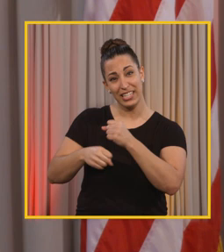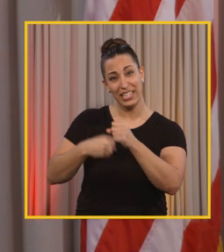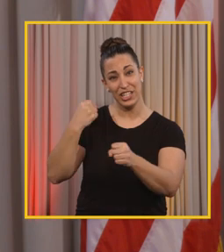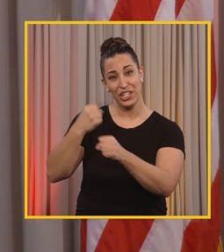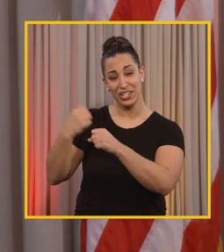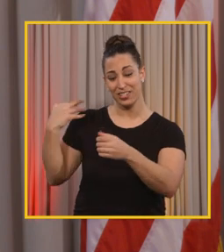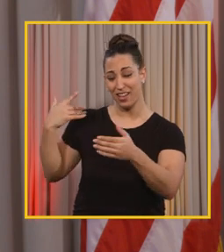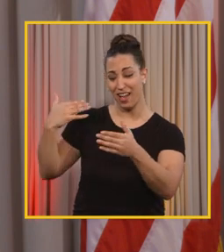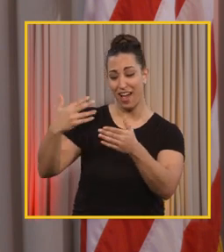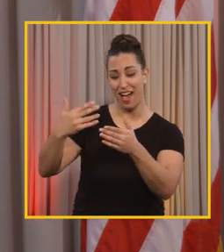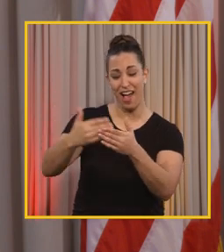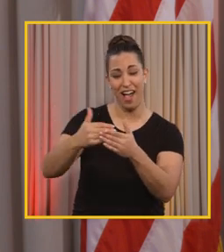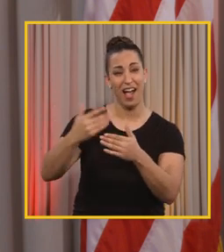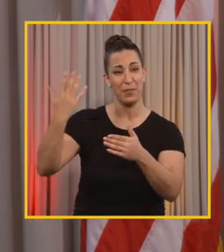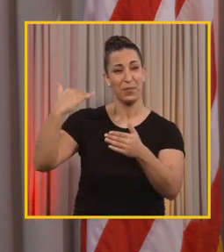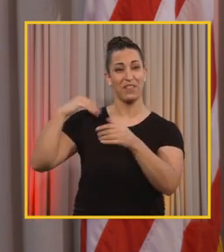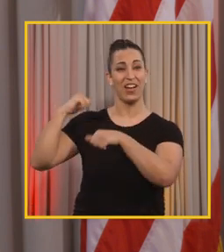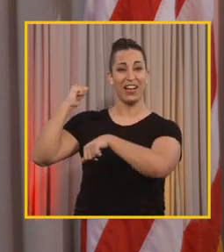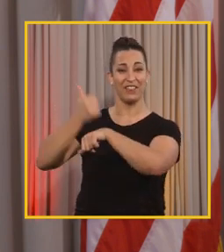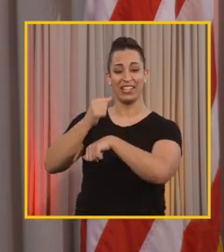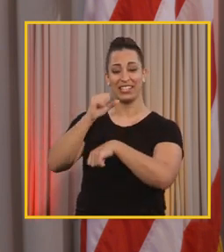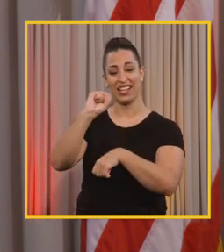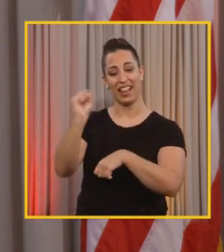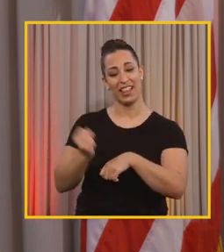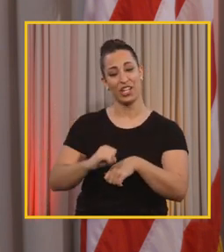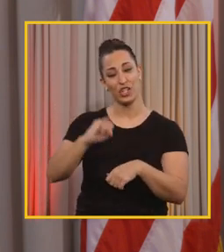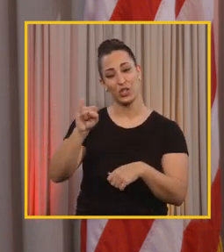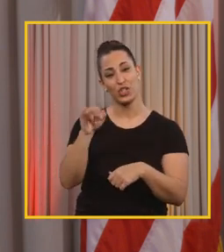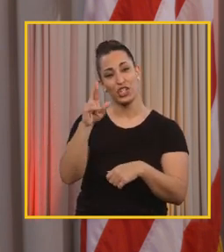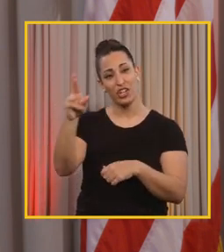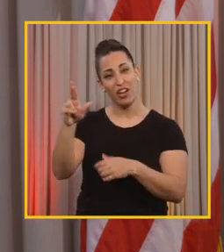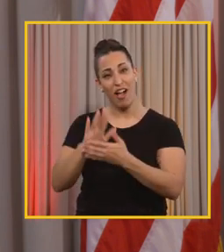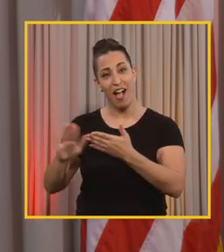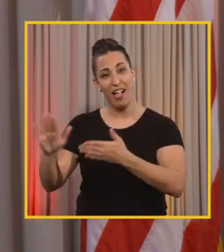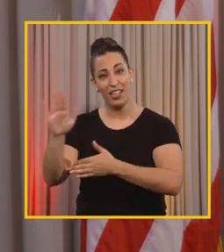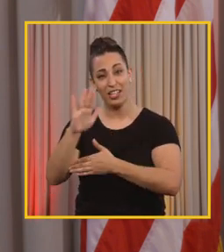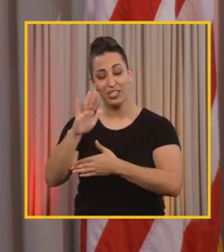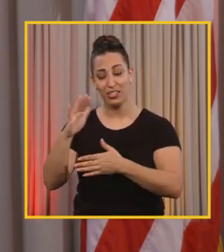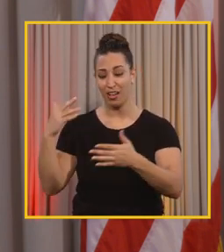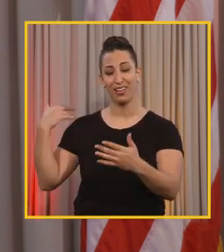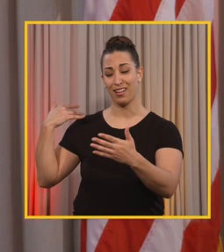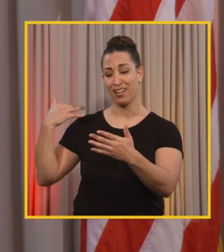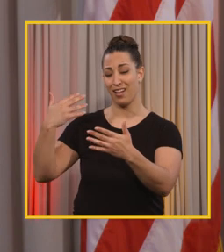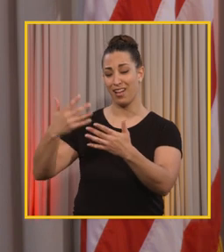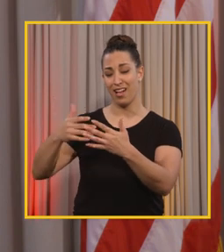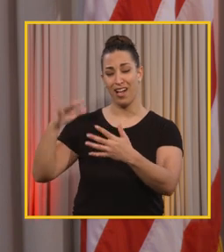in 1920 as Salinas Junior College.